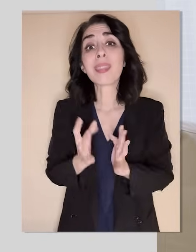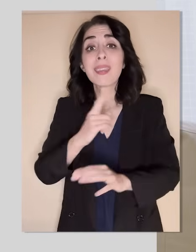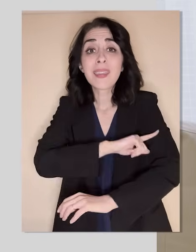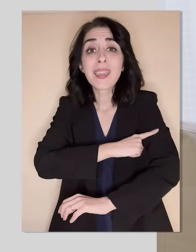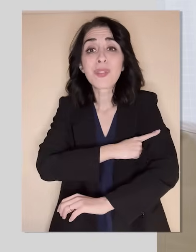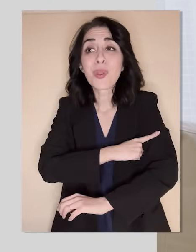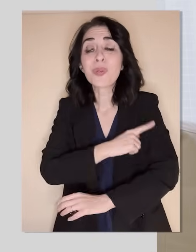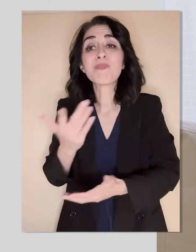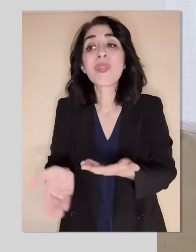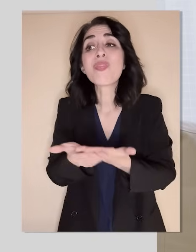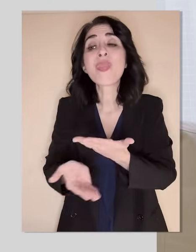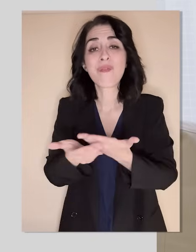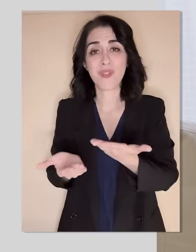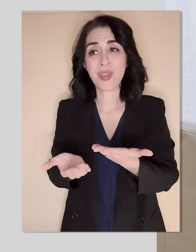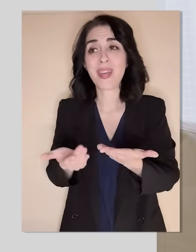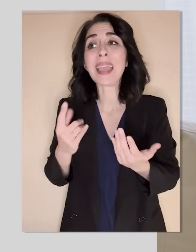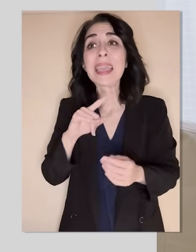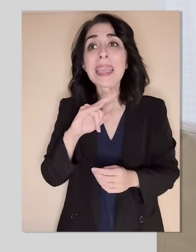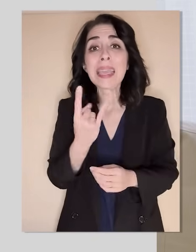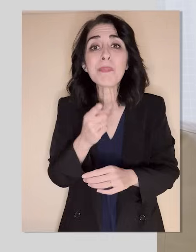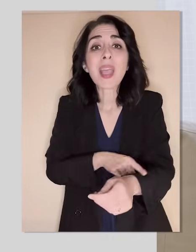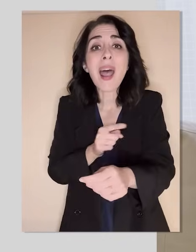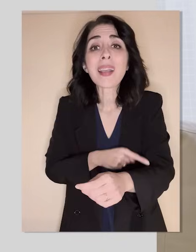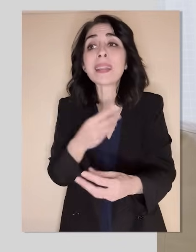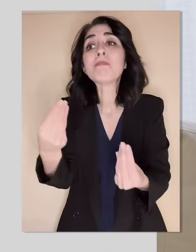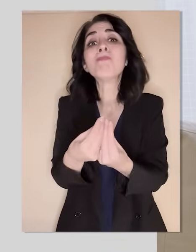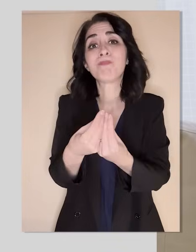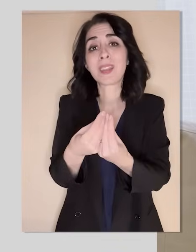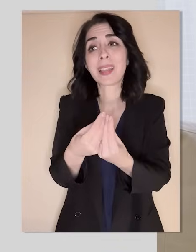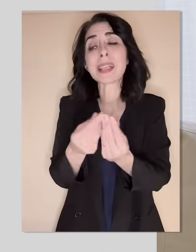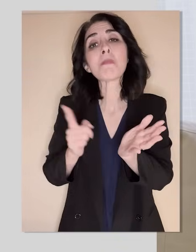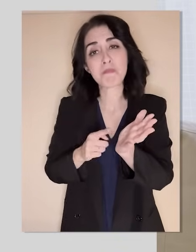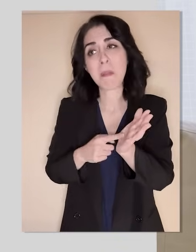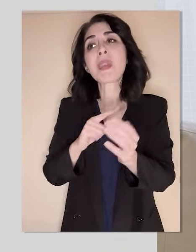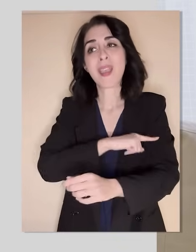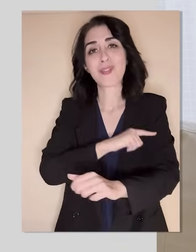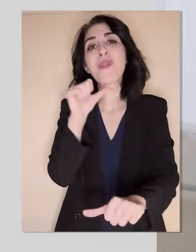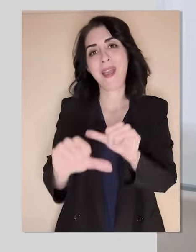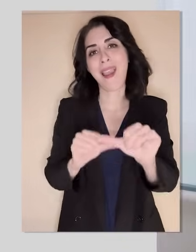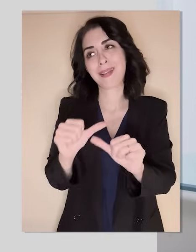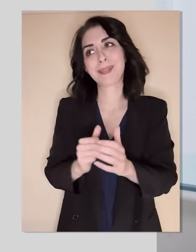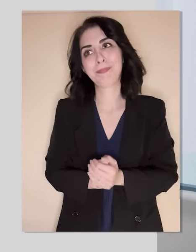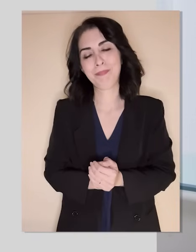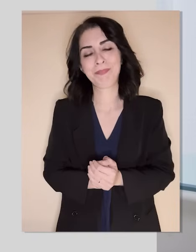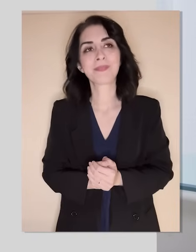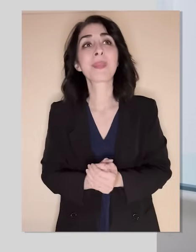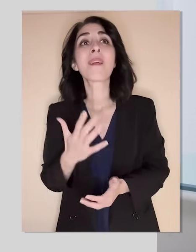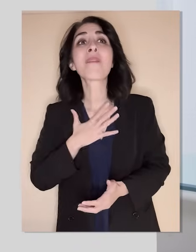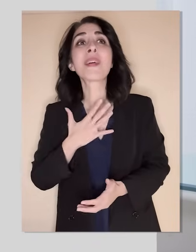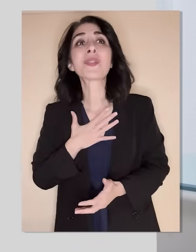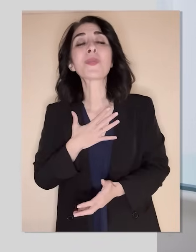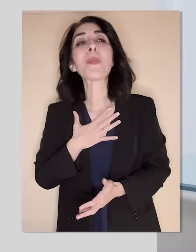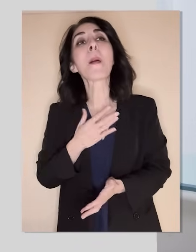doctor's personality, you should go to a different doctor. That's my opinion. And that's what I would do as a patient. Thank